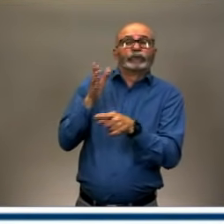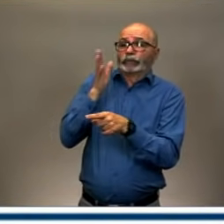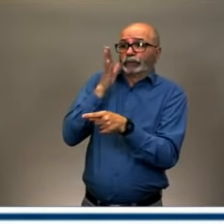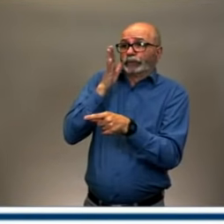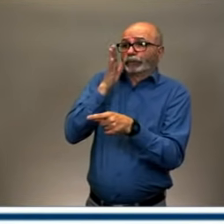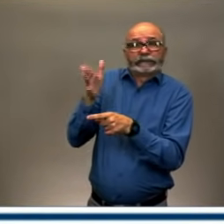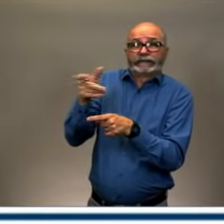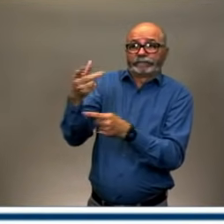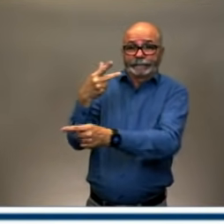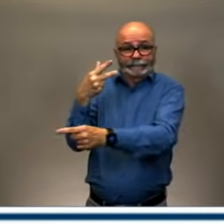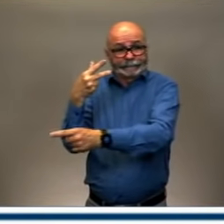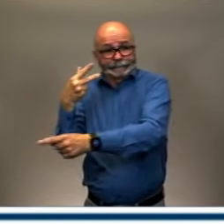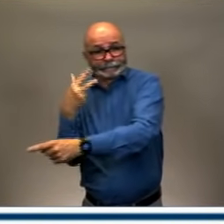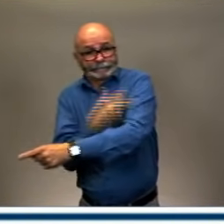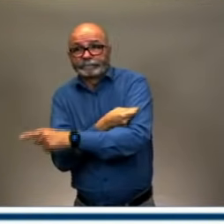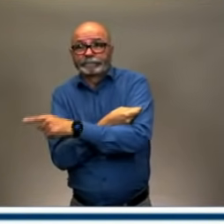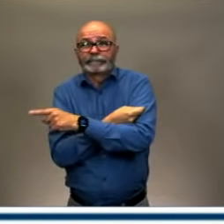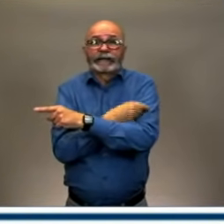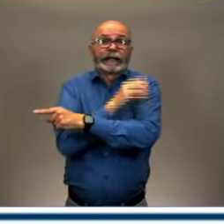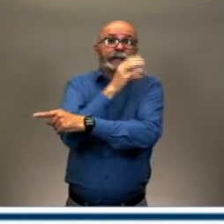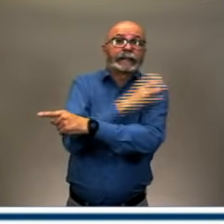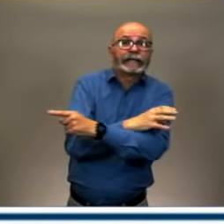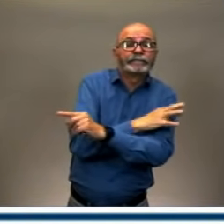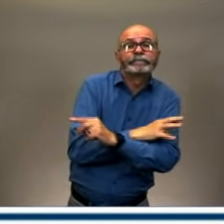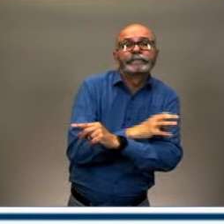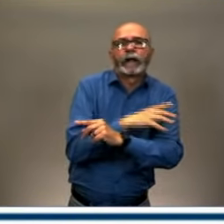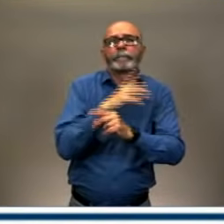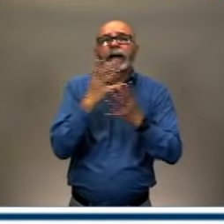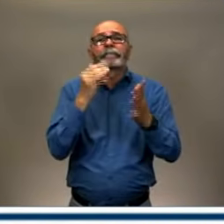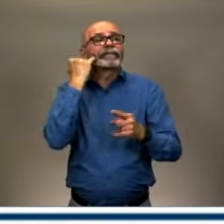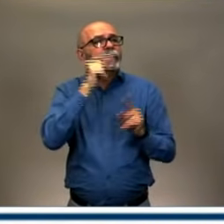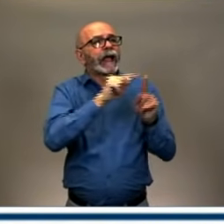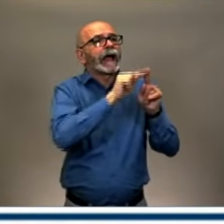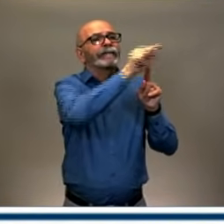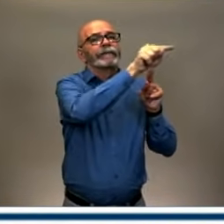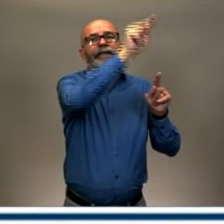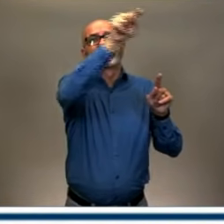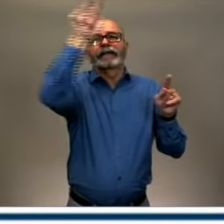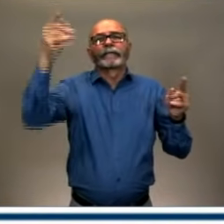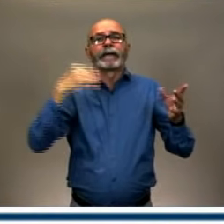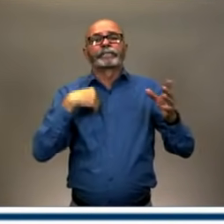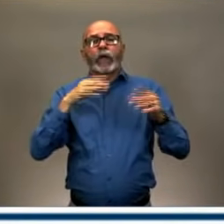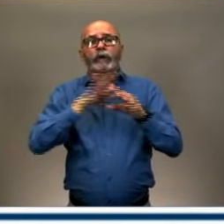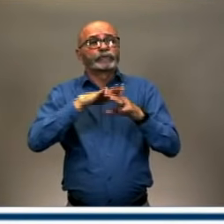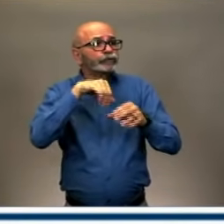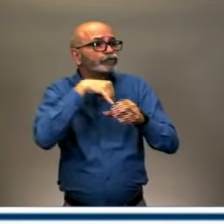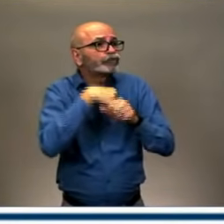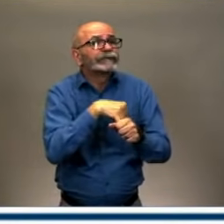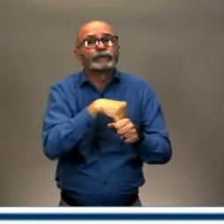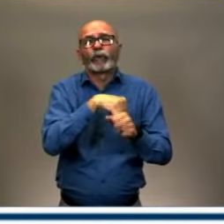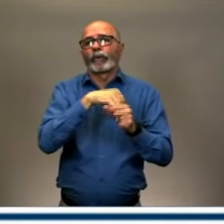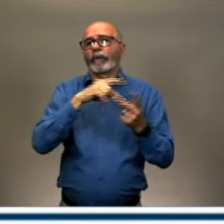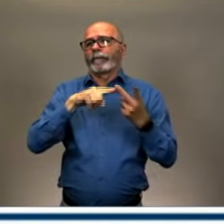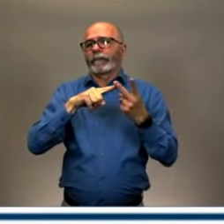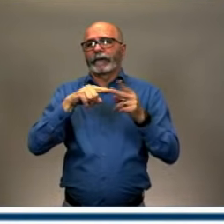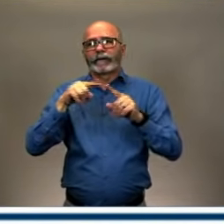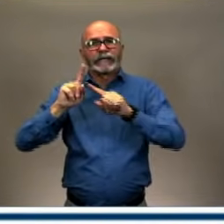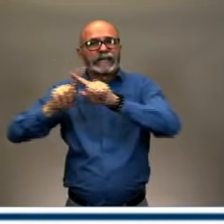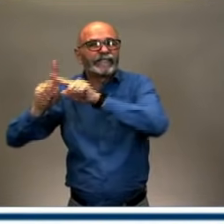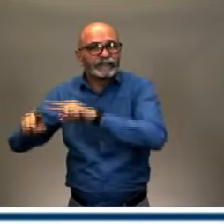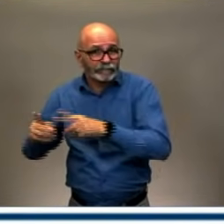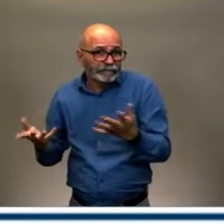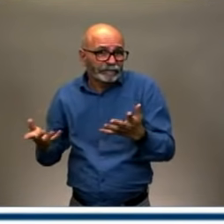vaccinating at the existing storage sites? So a lot of it is actually around the transport of vaccine. I'll give you a